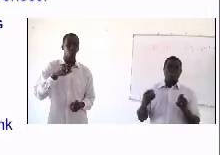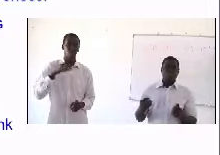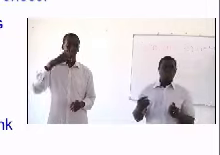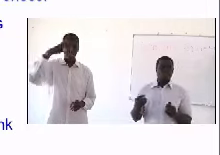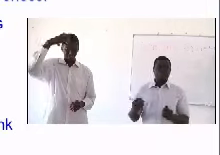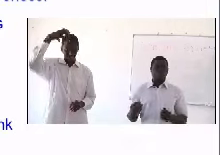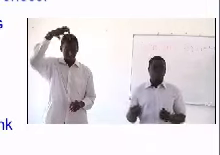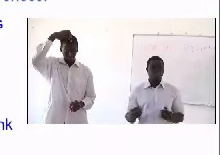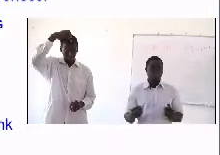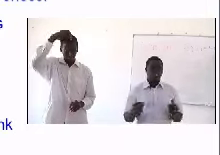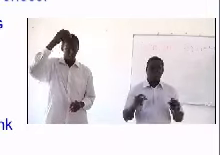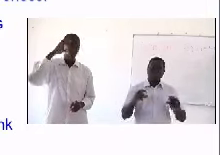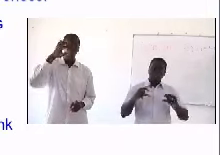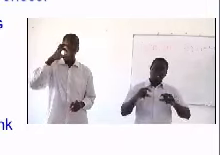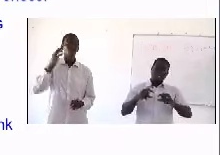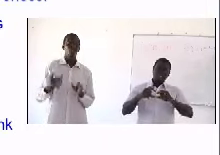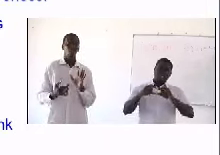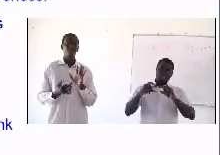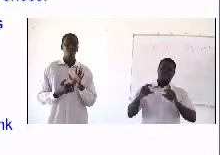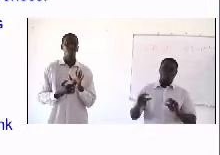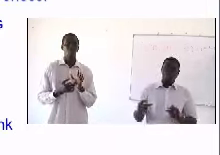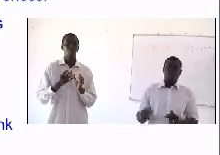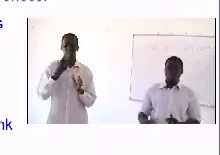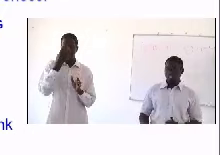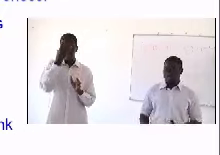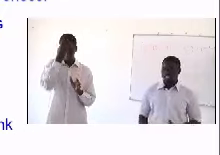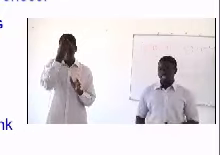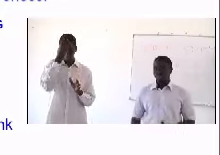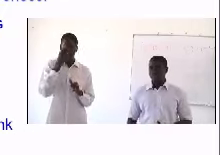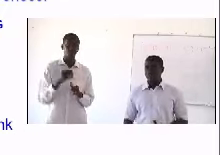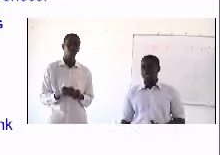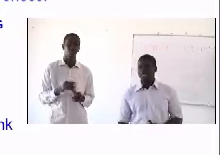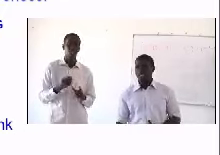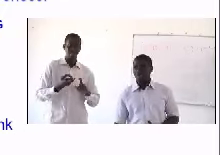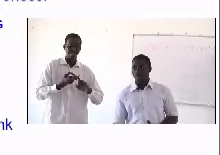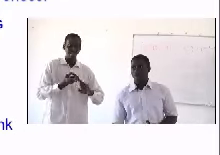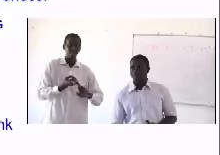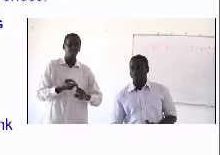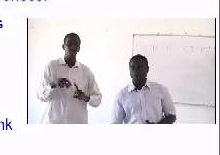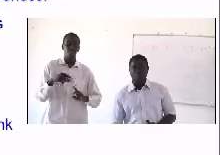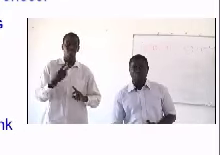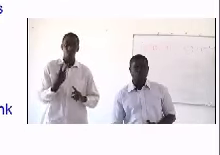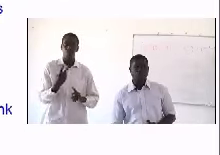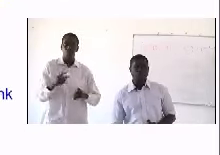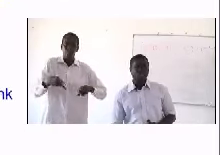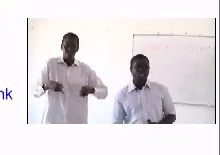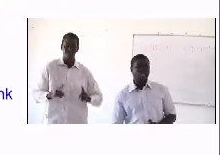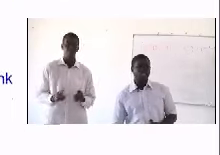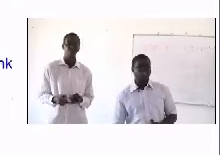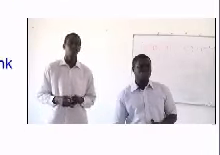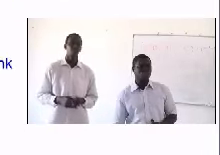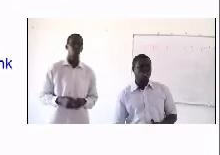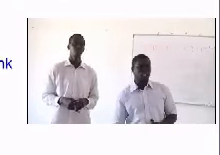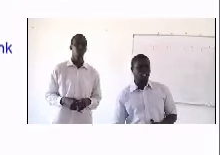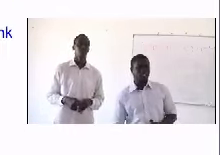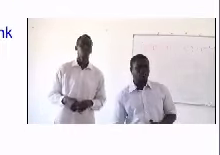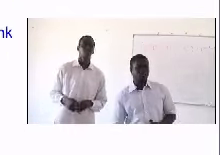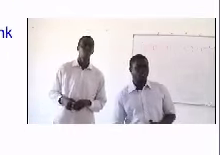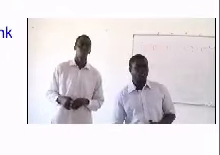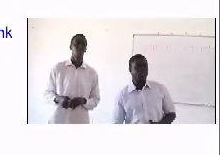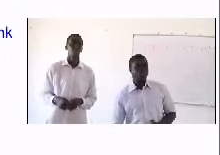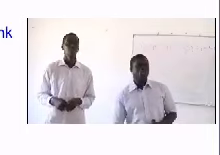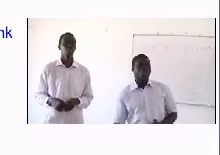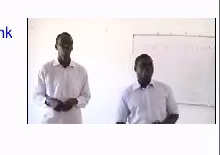is very, very important in linking the two systems. Okay? In linking these two